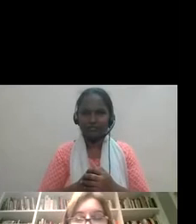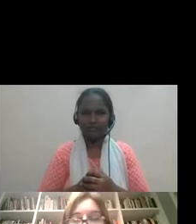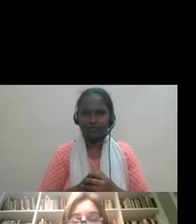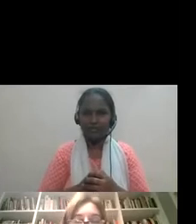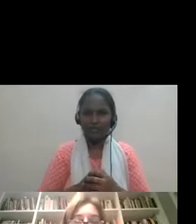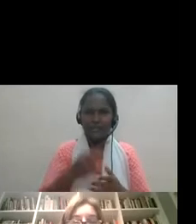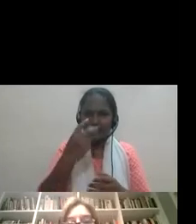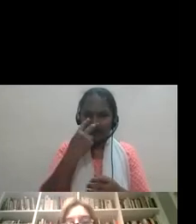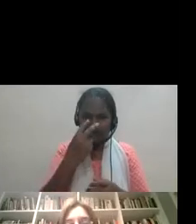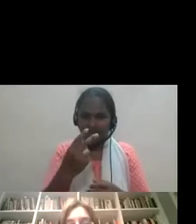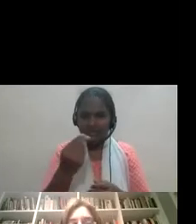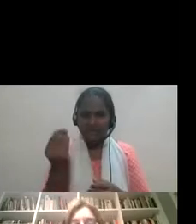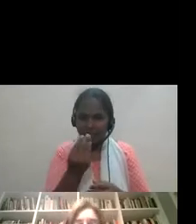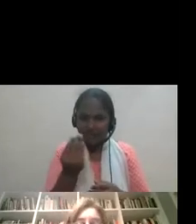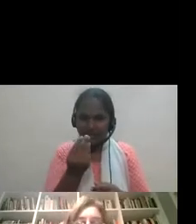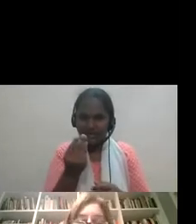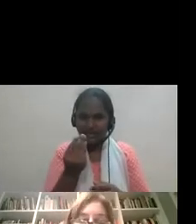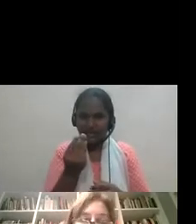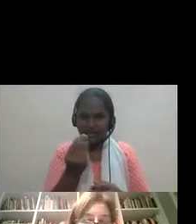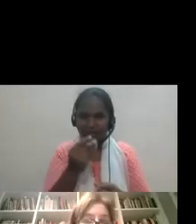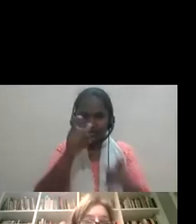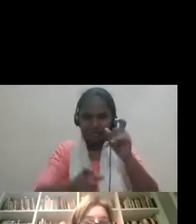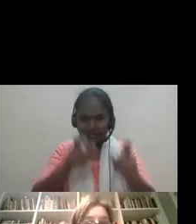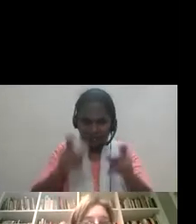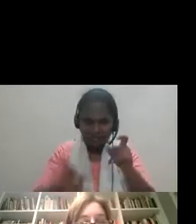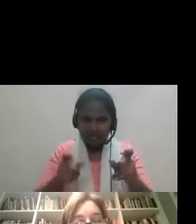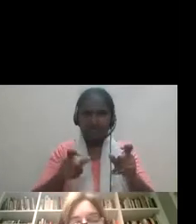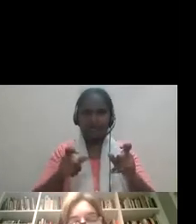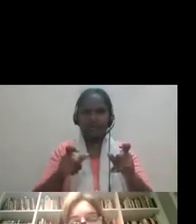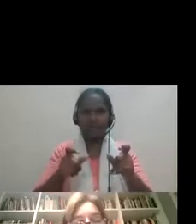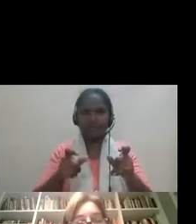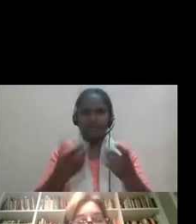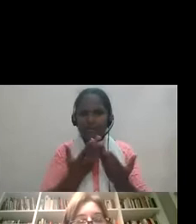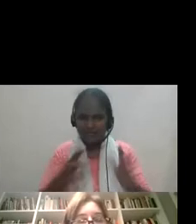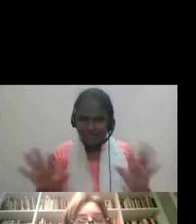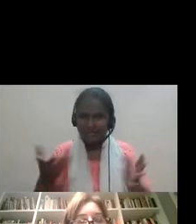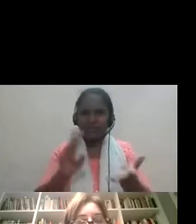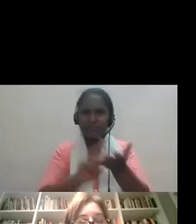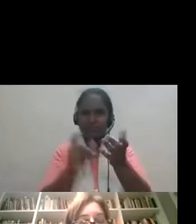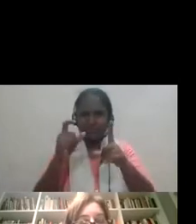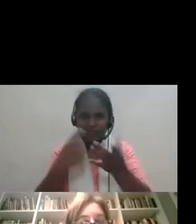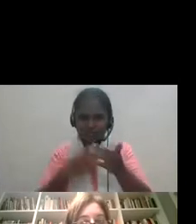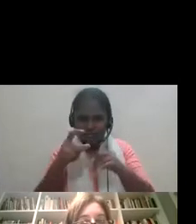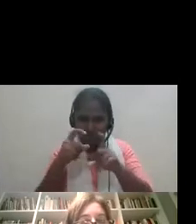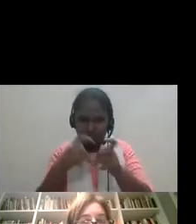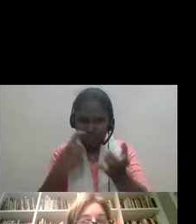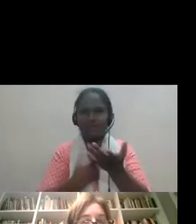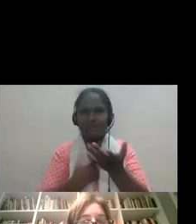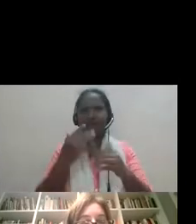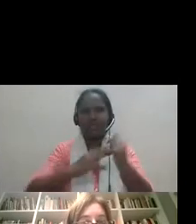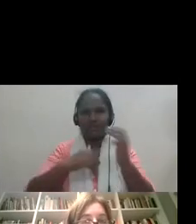Wonderful. And here you see a bit of the pre-production with some of the models that we were able to